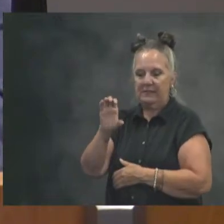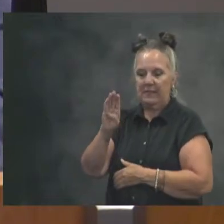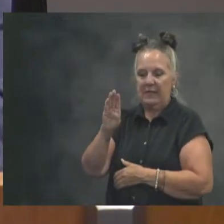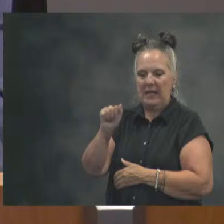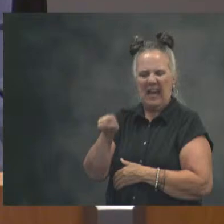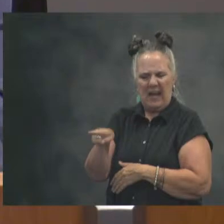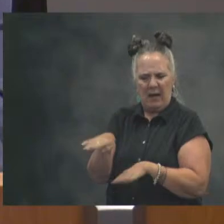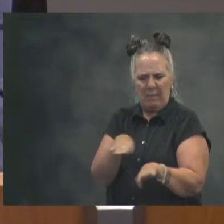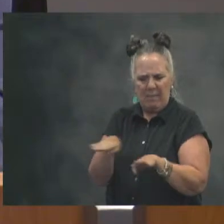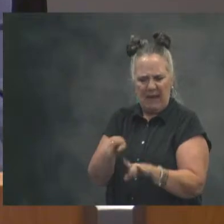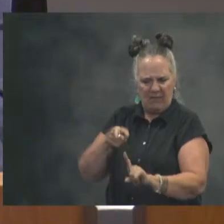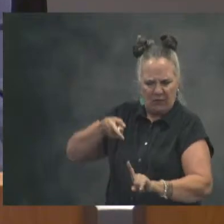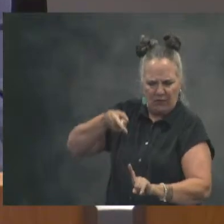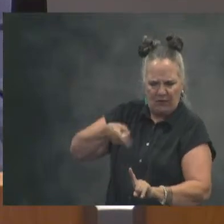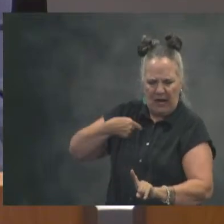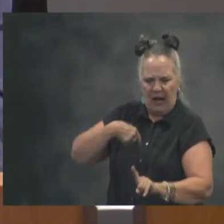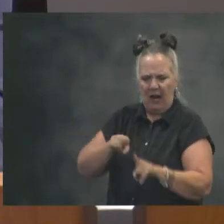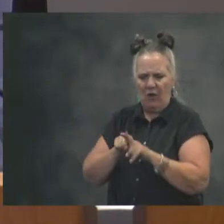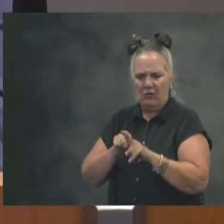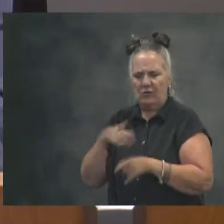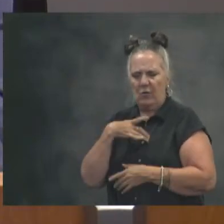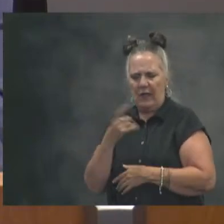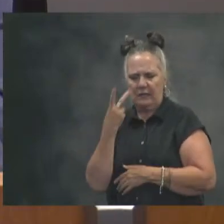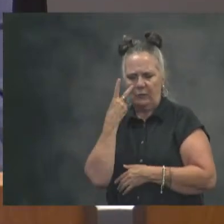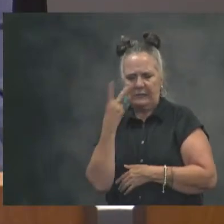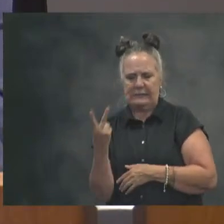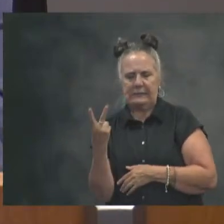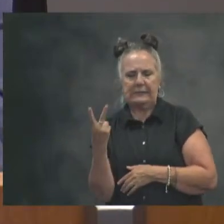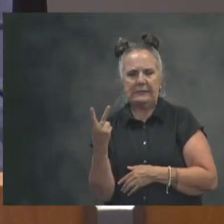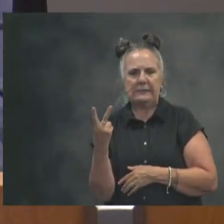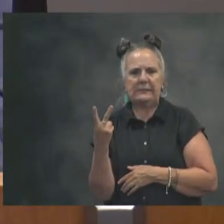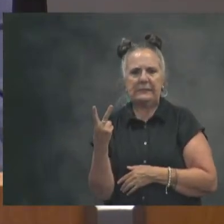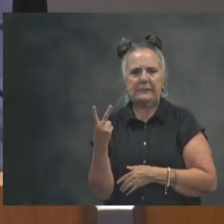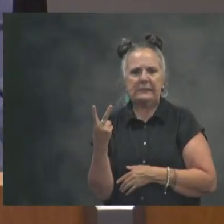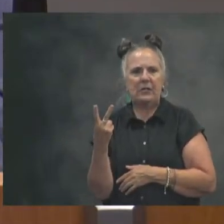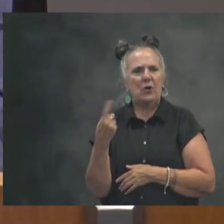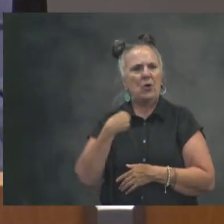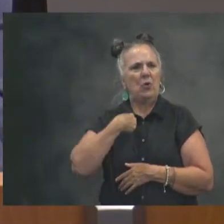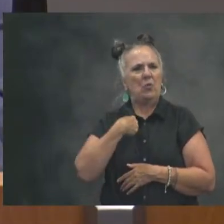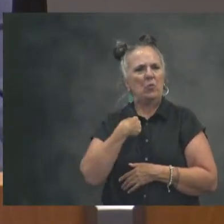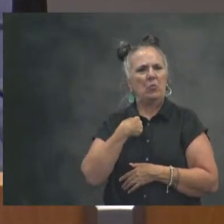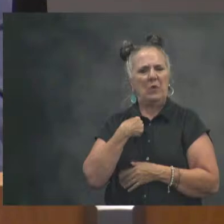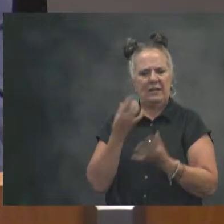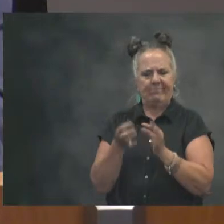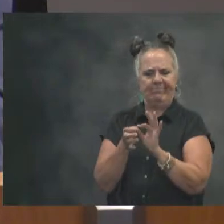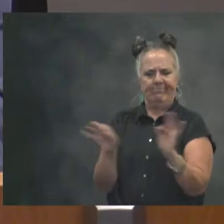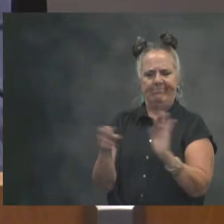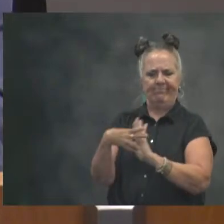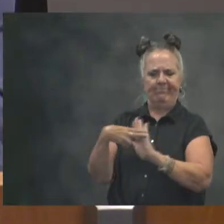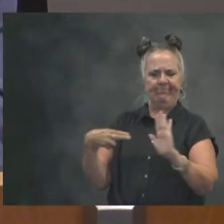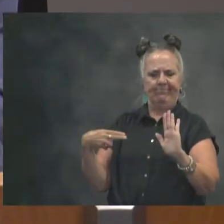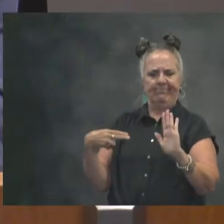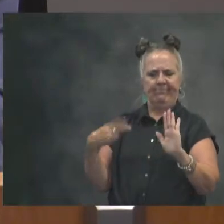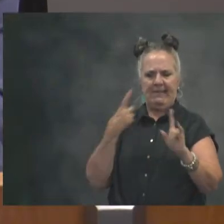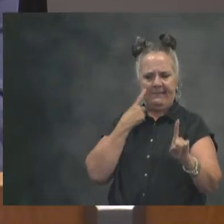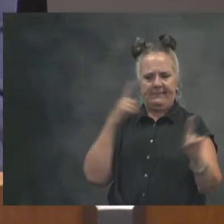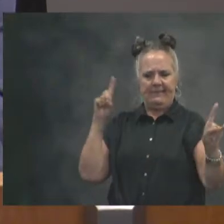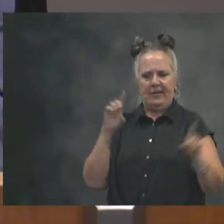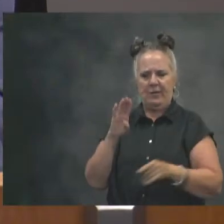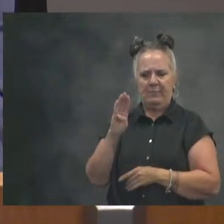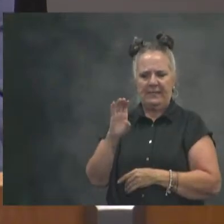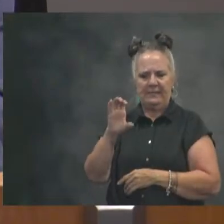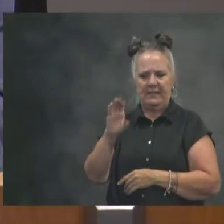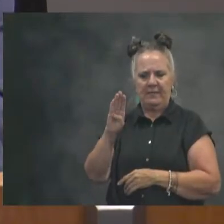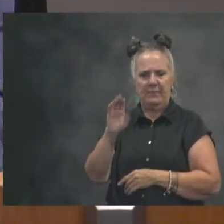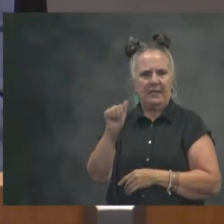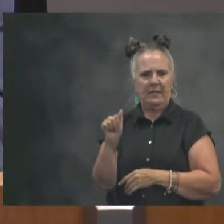behaviors. Because what I would also like to see is, what do we define success as for the BCBAs? Because I'll be honest